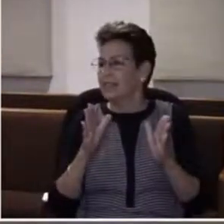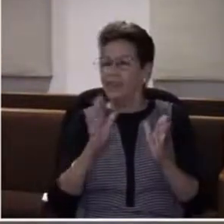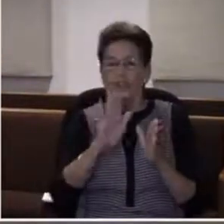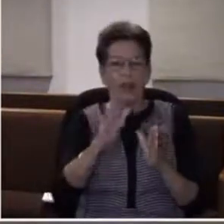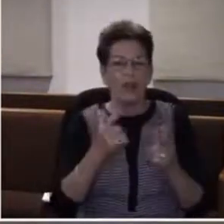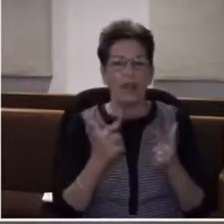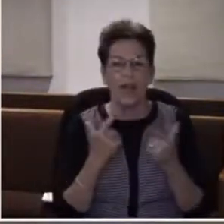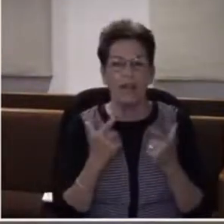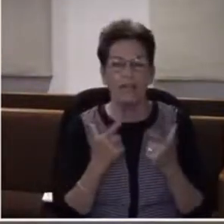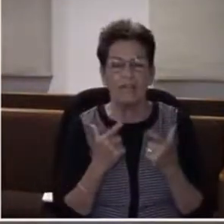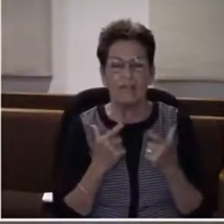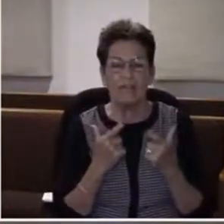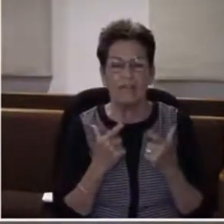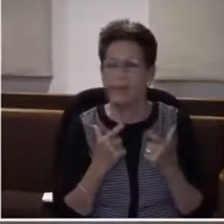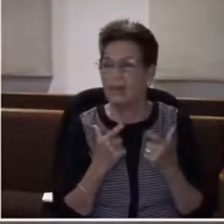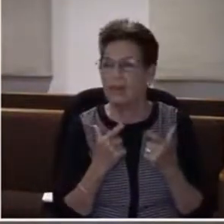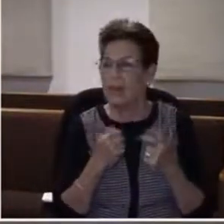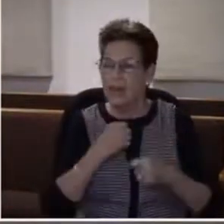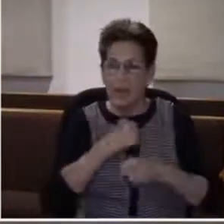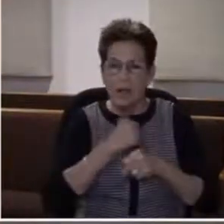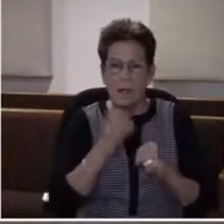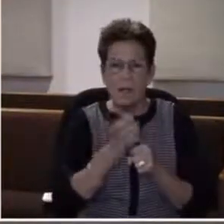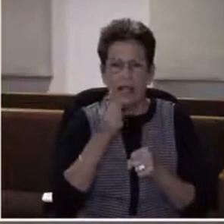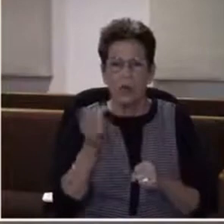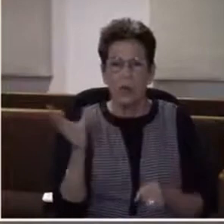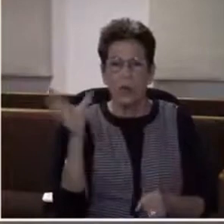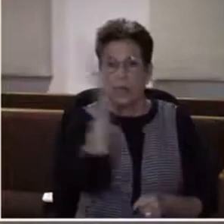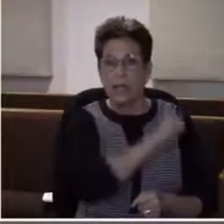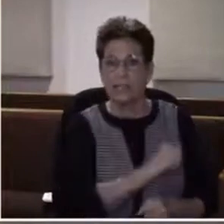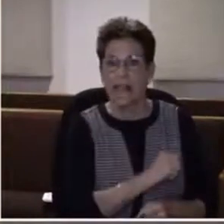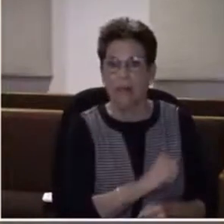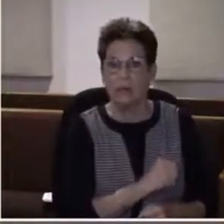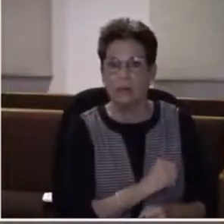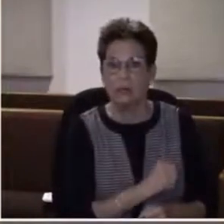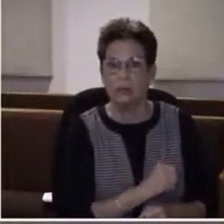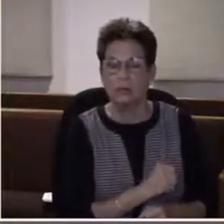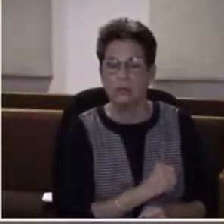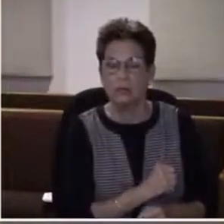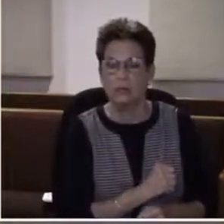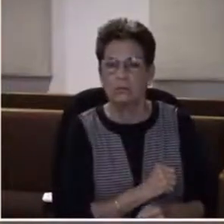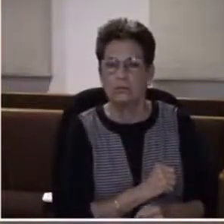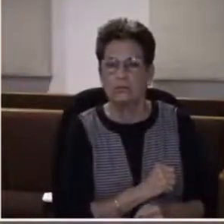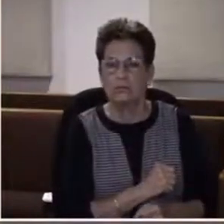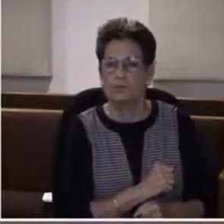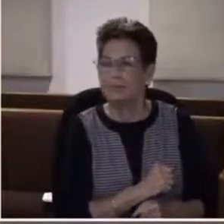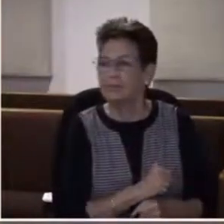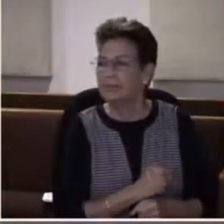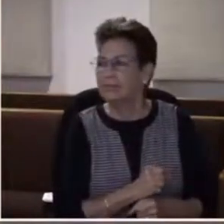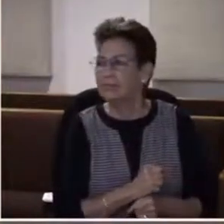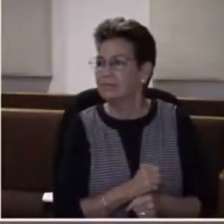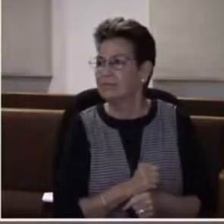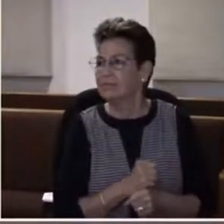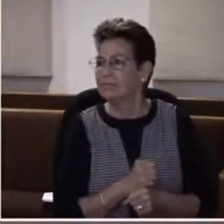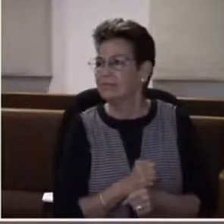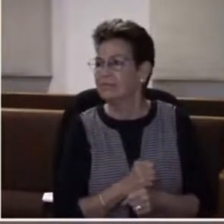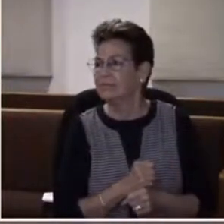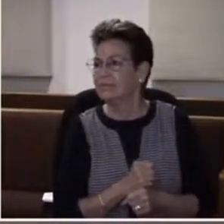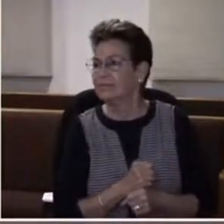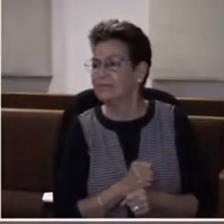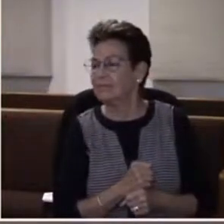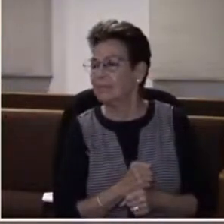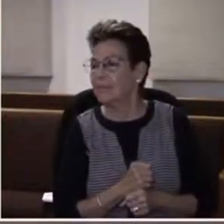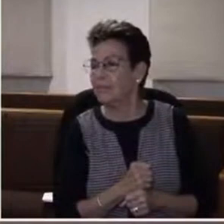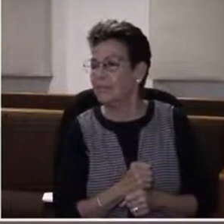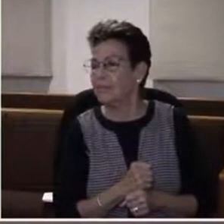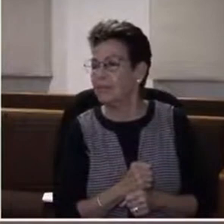life make you miss out on standing before the Lord one day and hearing, well done. So